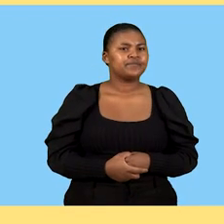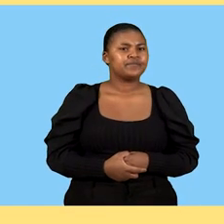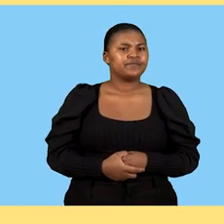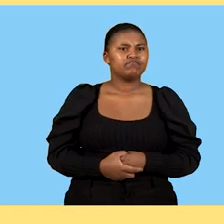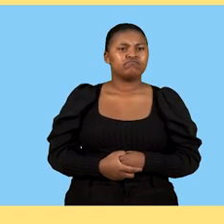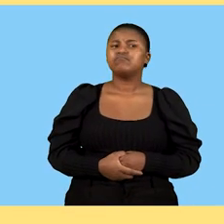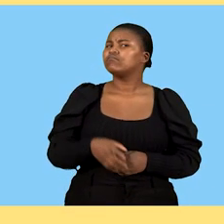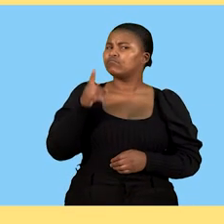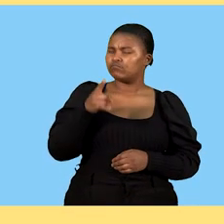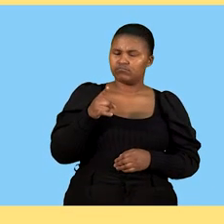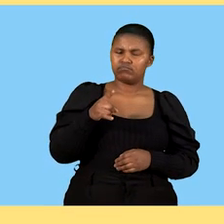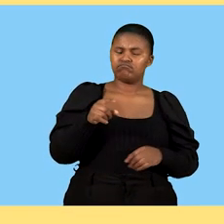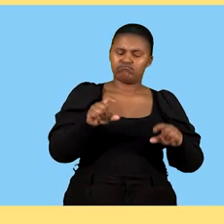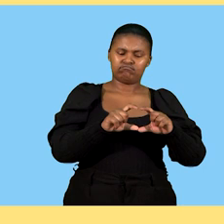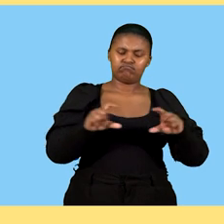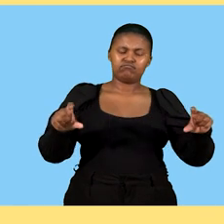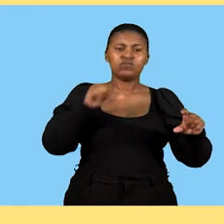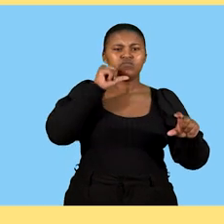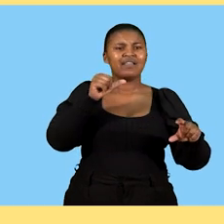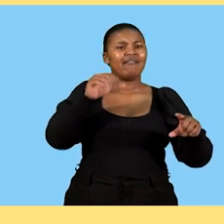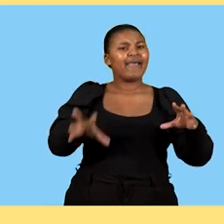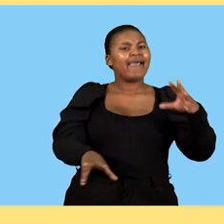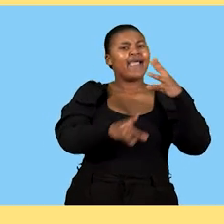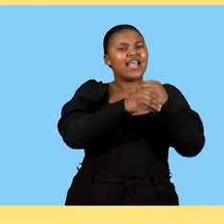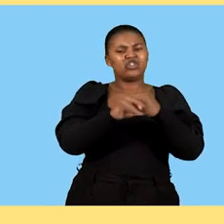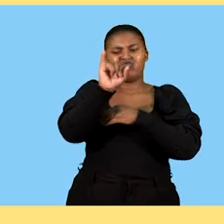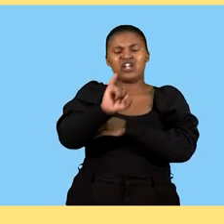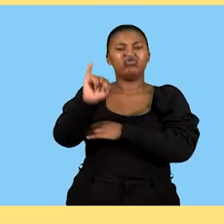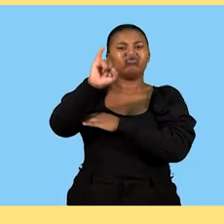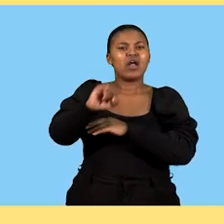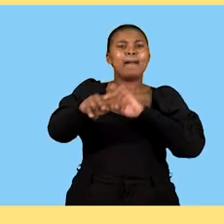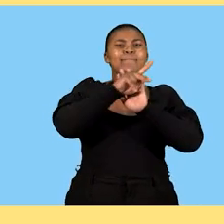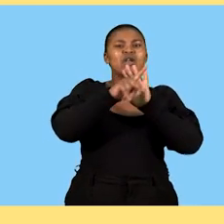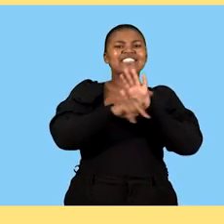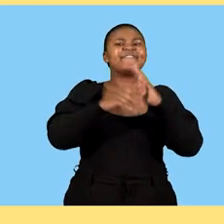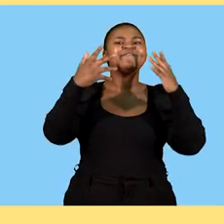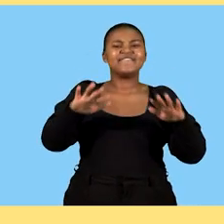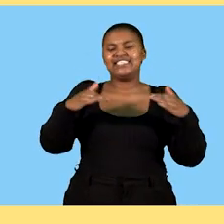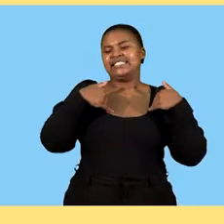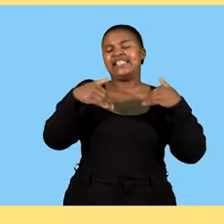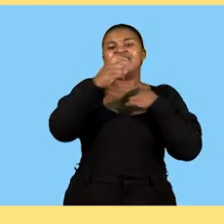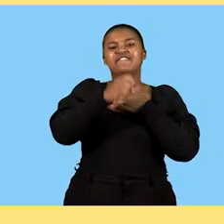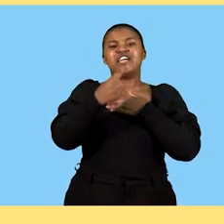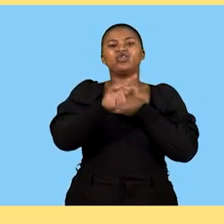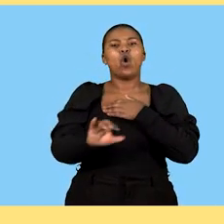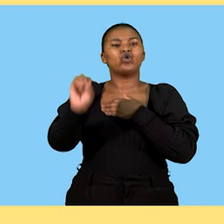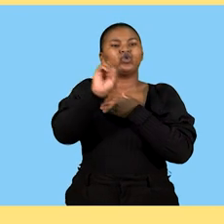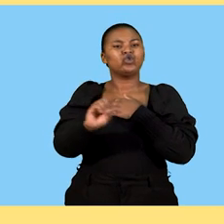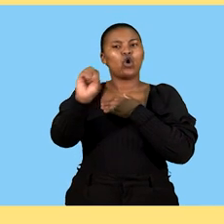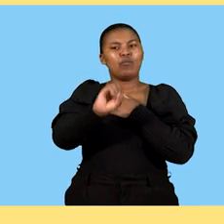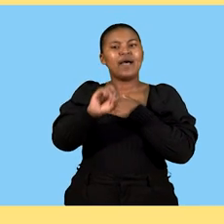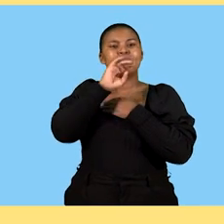the pre-adjustment trial balance on 28 February, rent income, and we are not given the